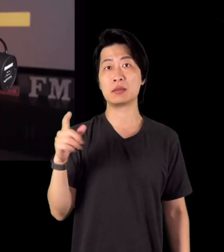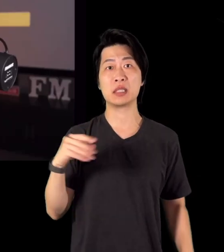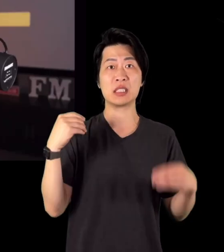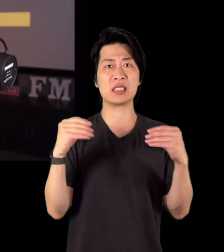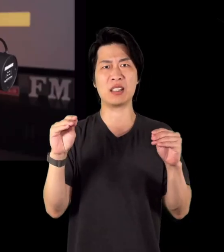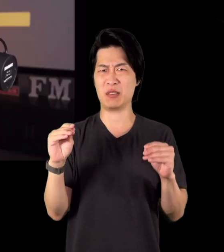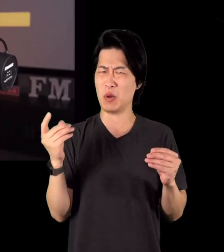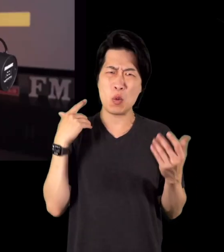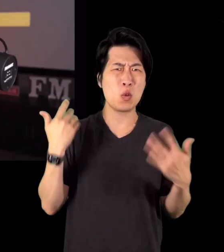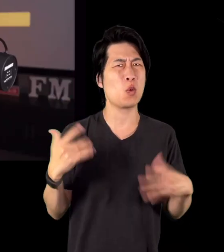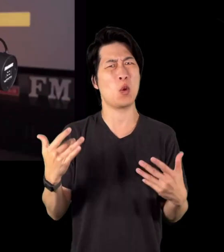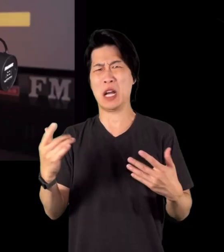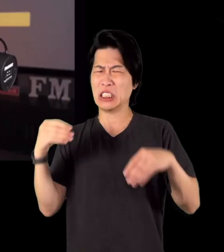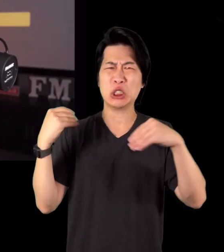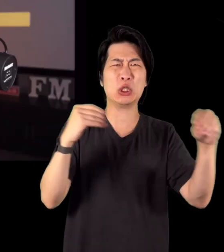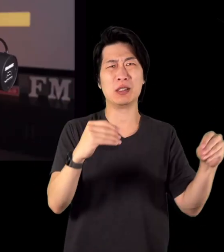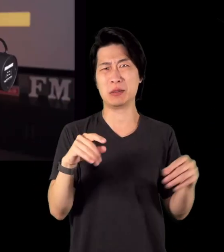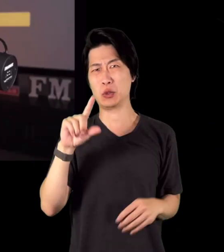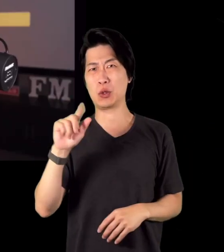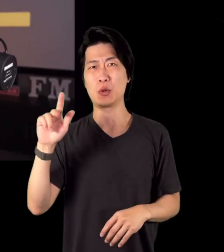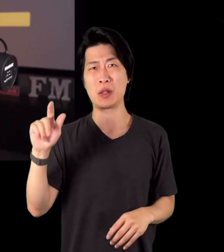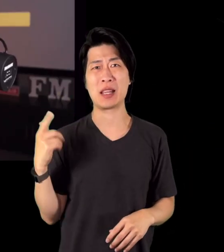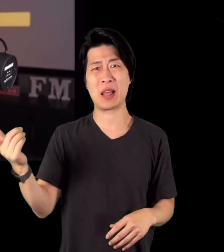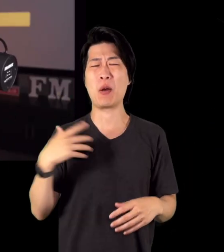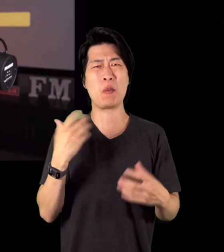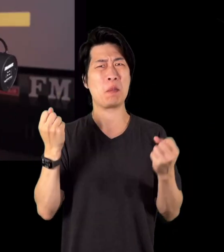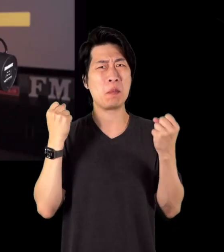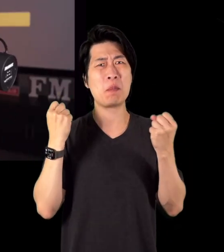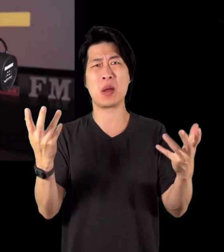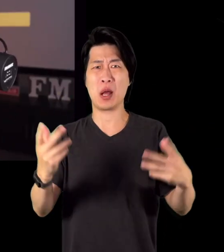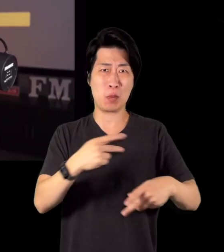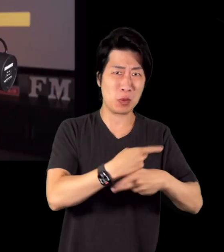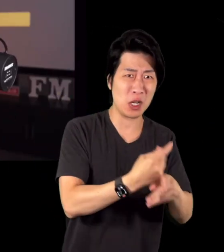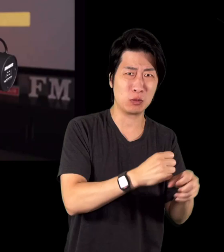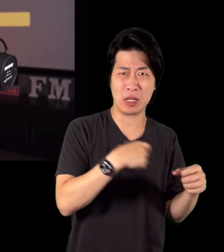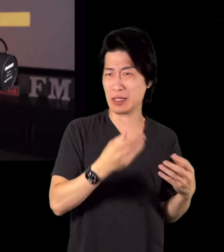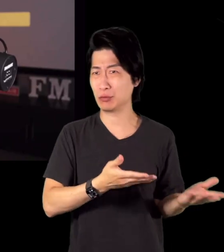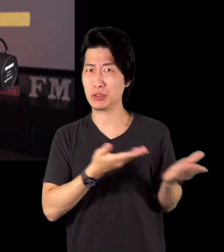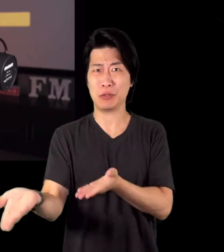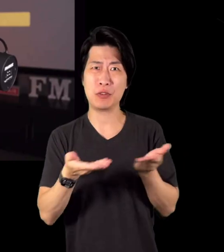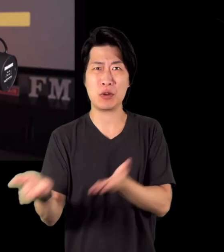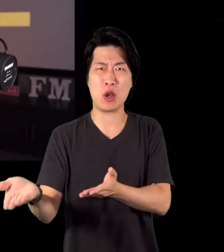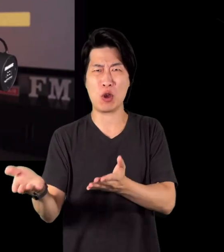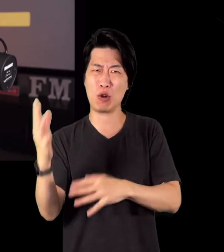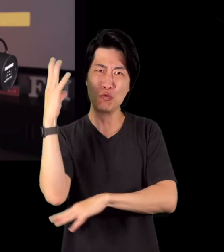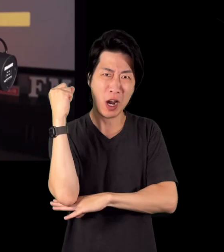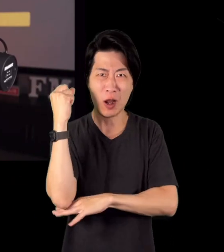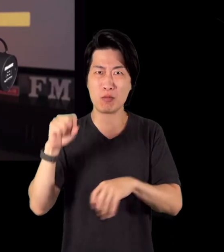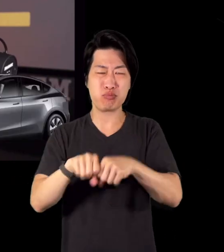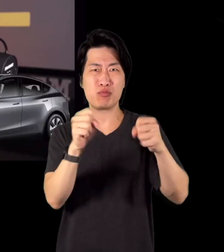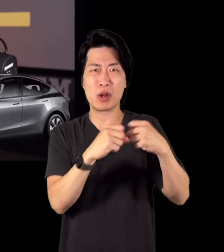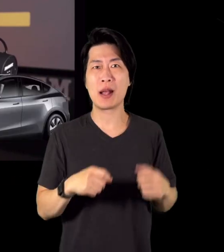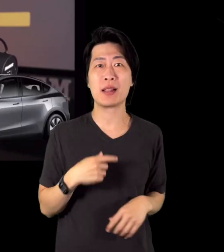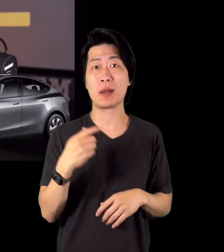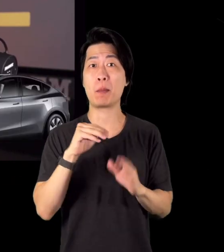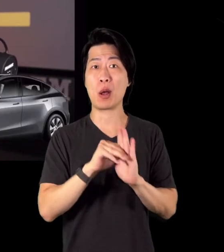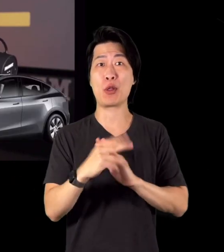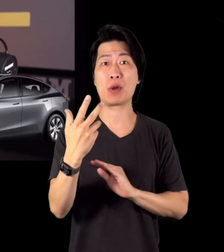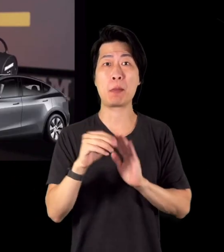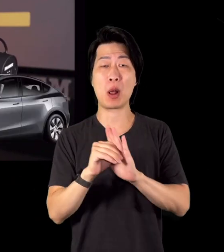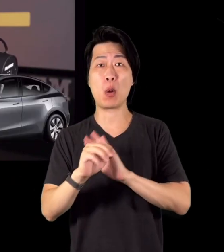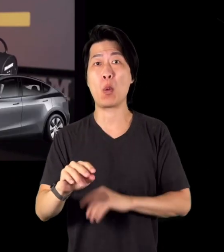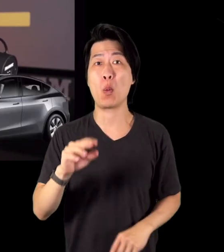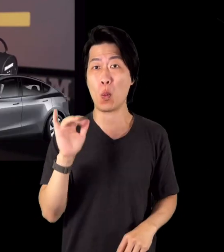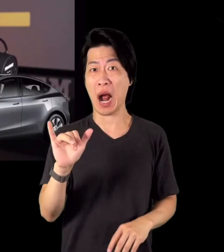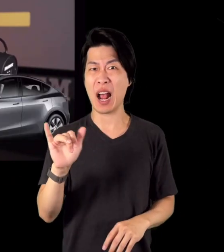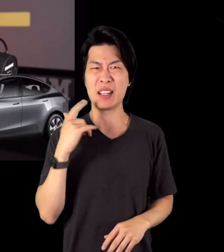Tesla sales have been on absolute fire in 2023. They've broken many production and delivery records. As an example, the Model 3 and the Model Y, which are